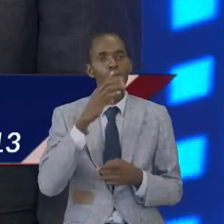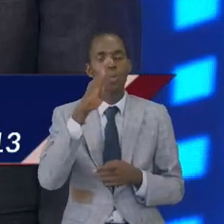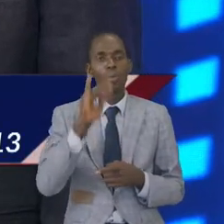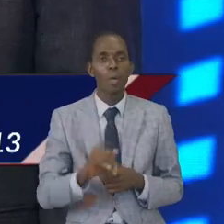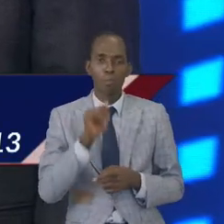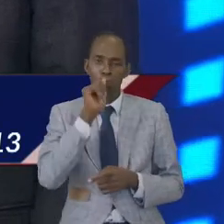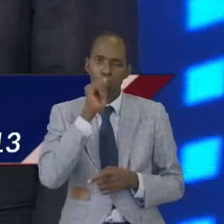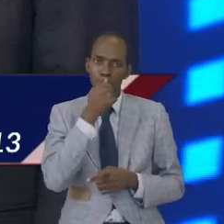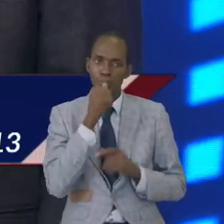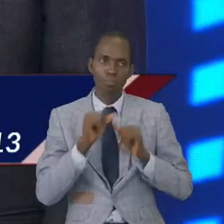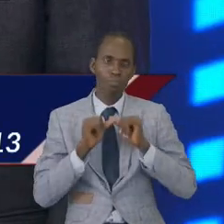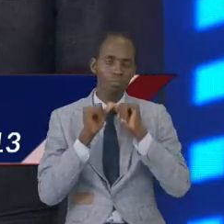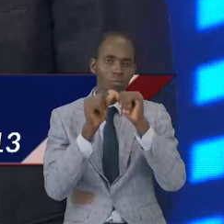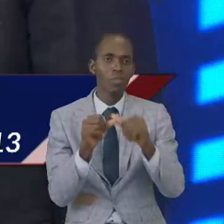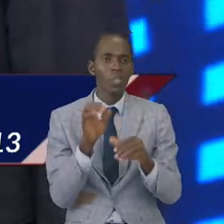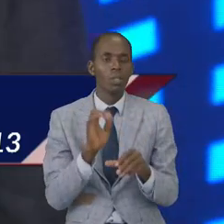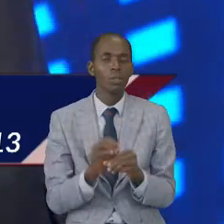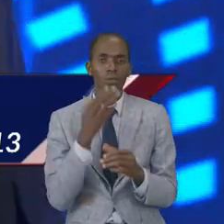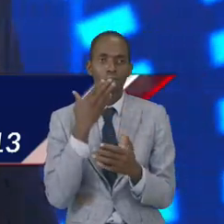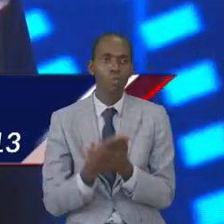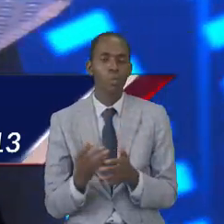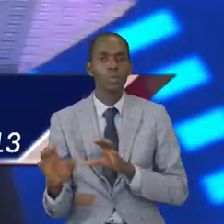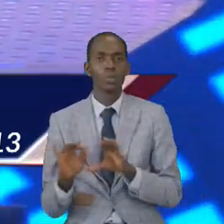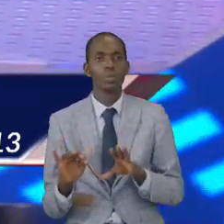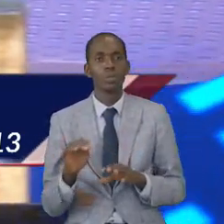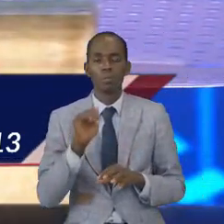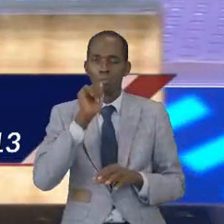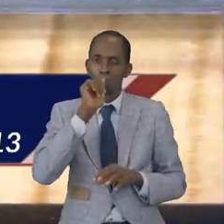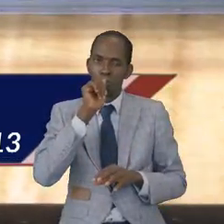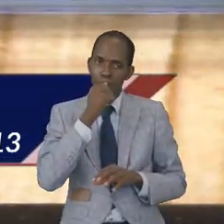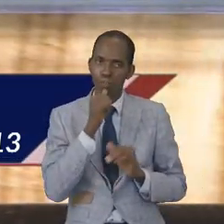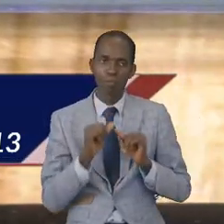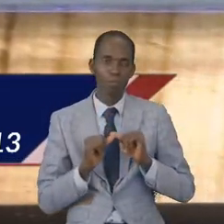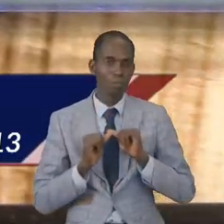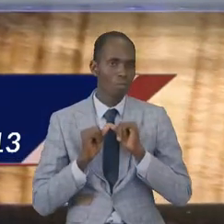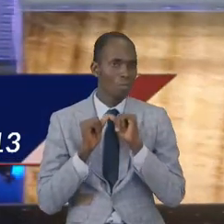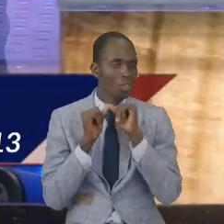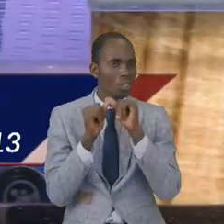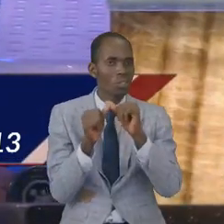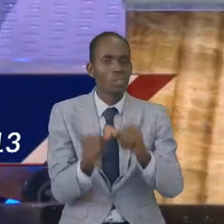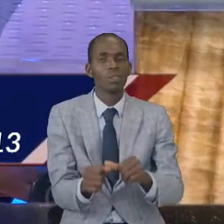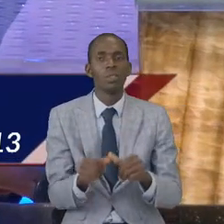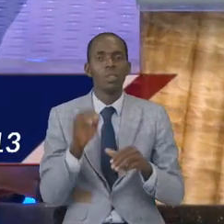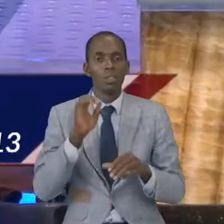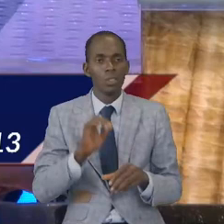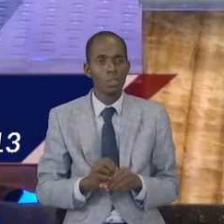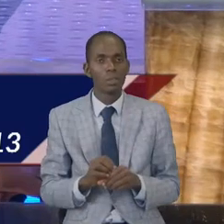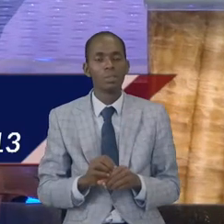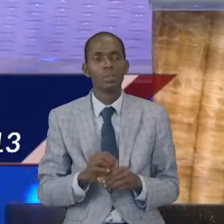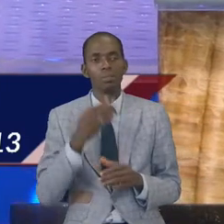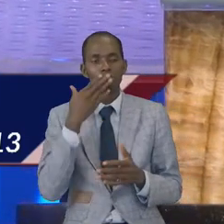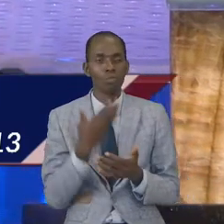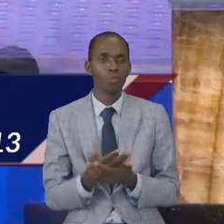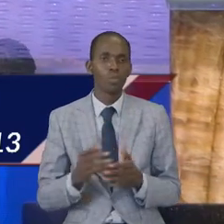in well doing. Patient continuance, persevering, continuous